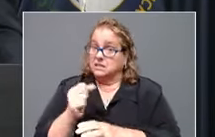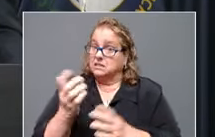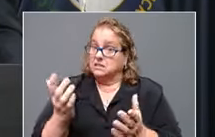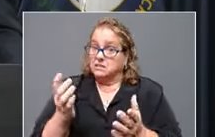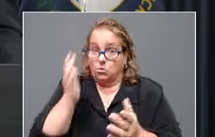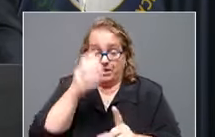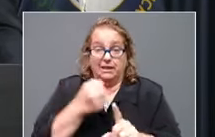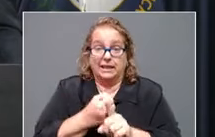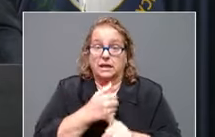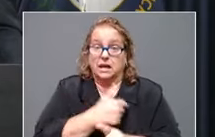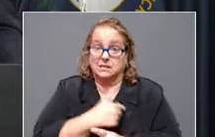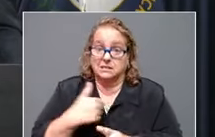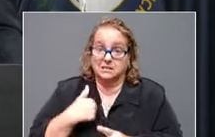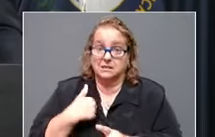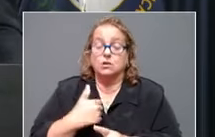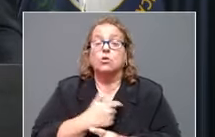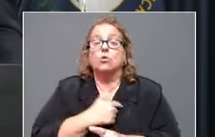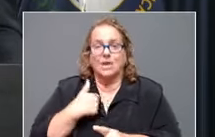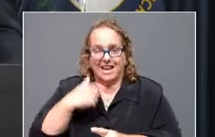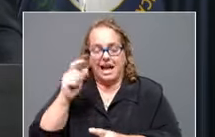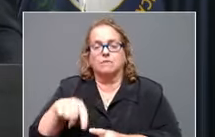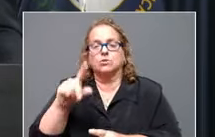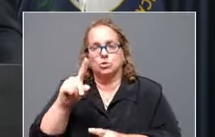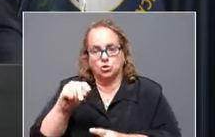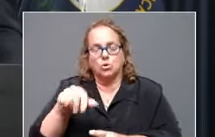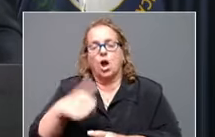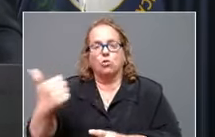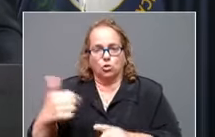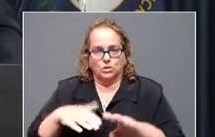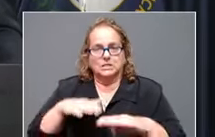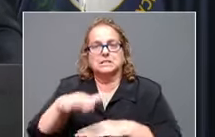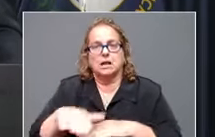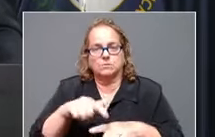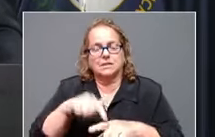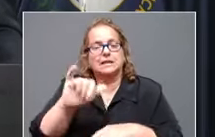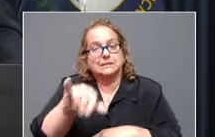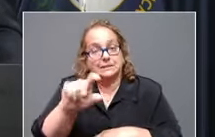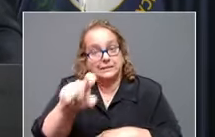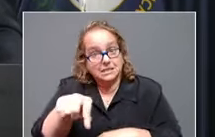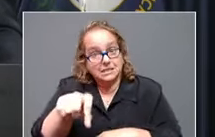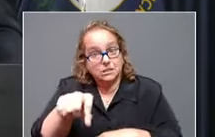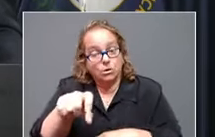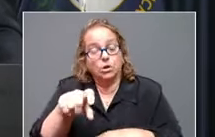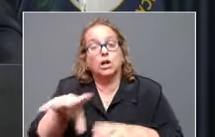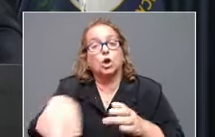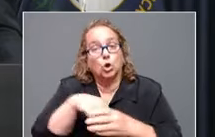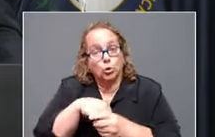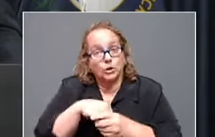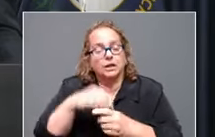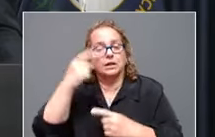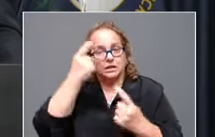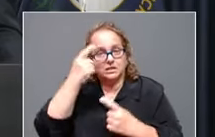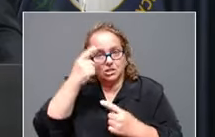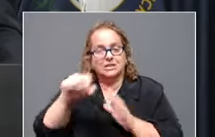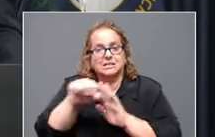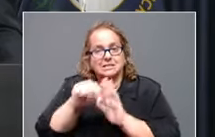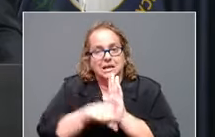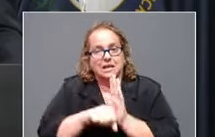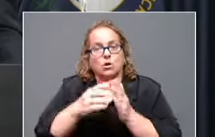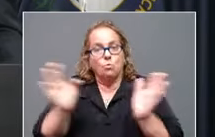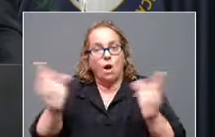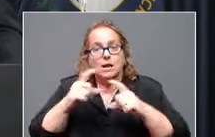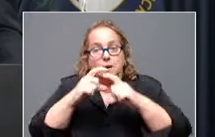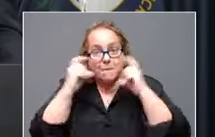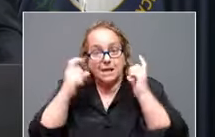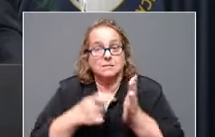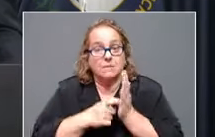us, we're going to do other steps that are necessary, including consider a statewide mask mandate if